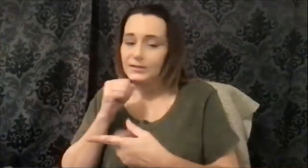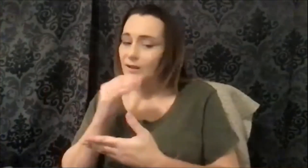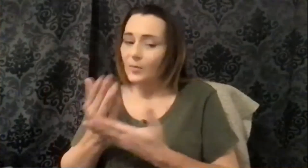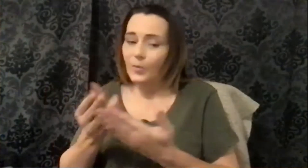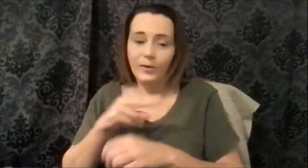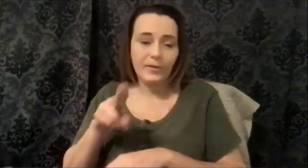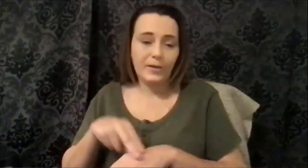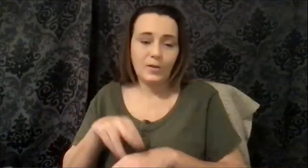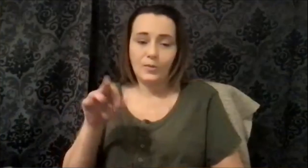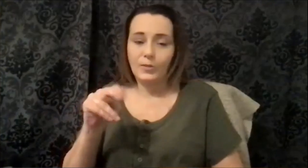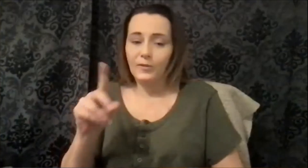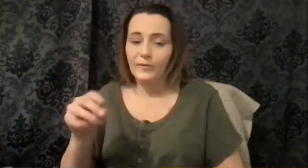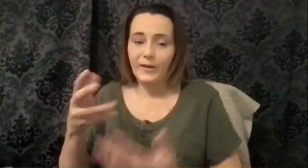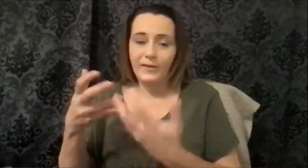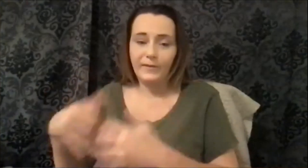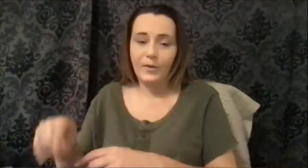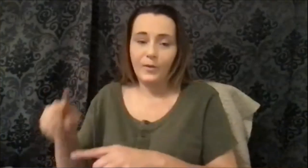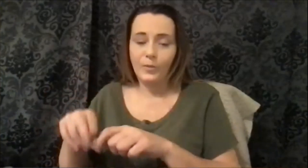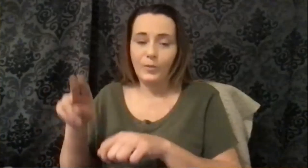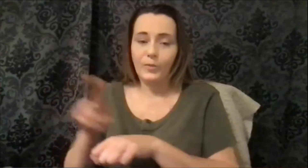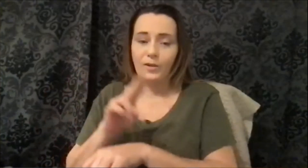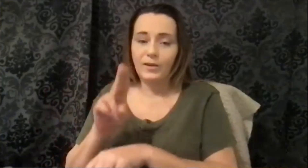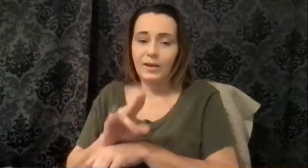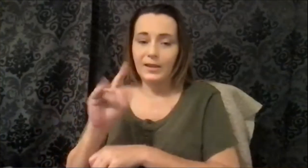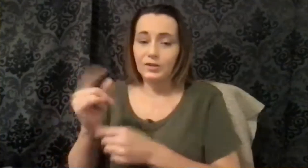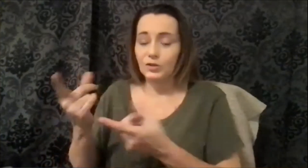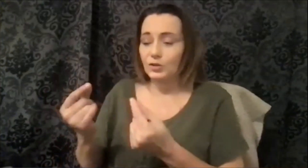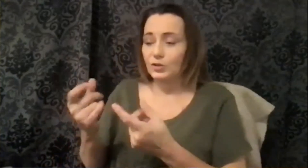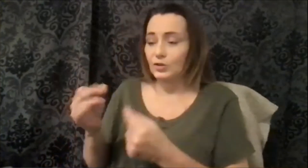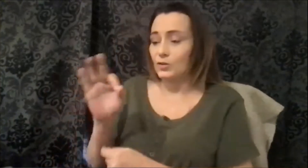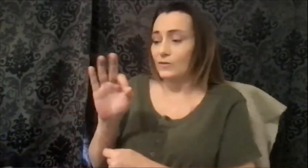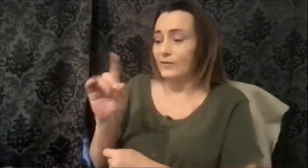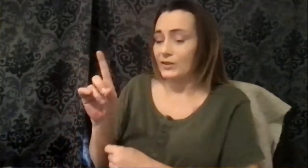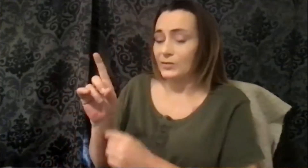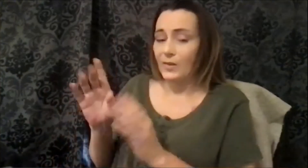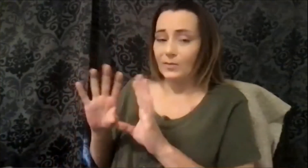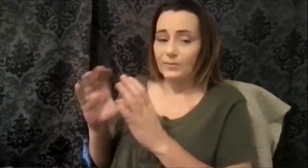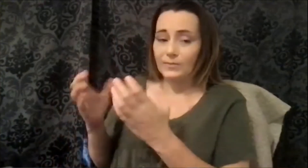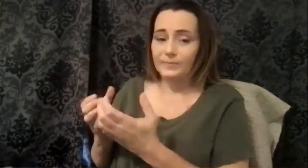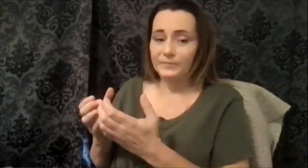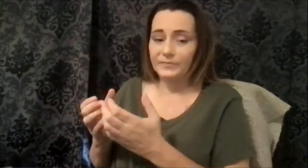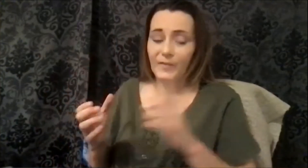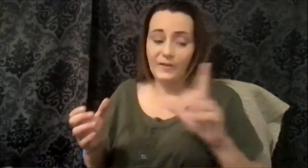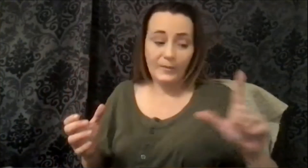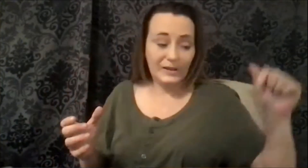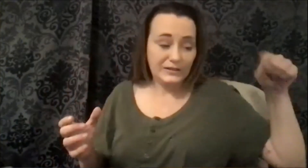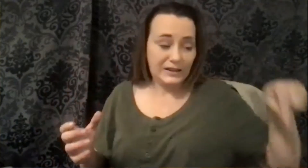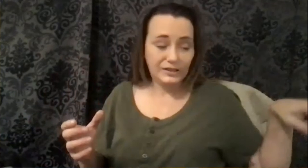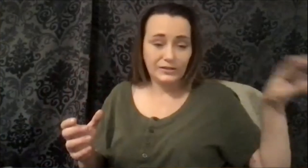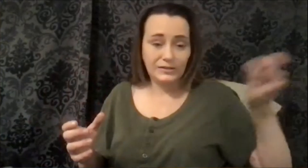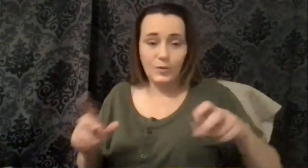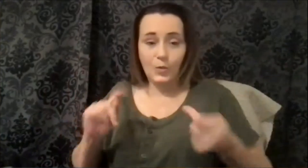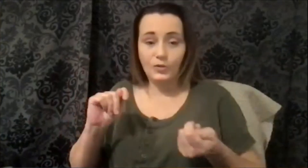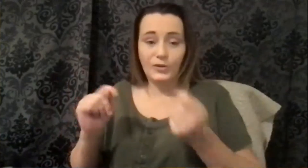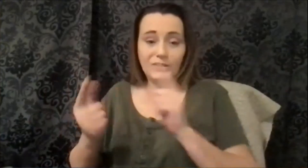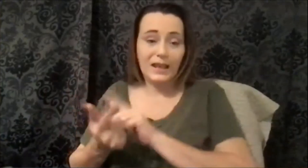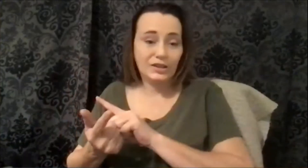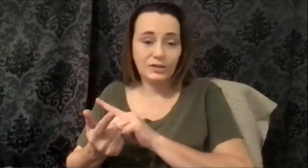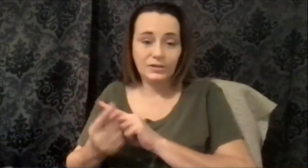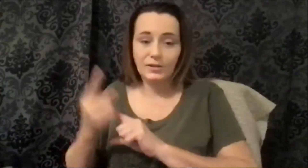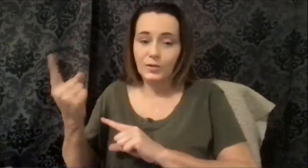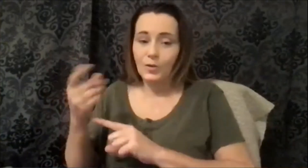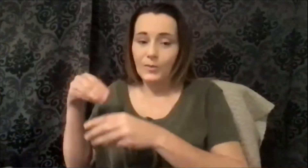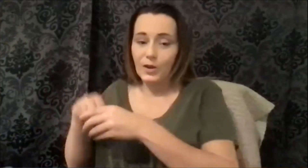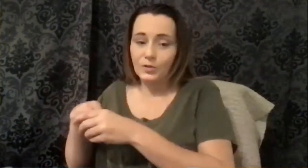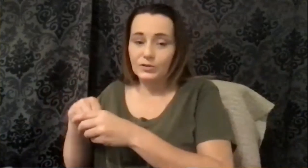fund flow. Like we can't use it to do fellowship development out of Los Angeles or translations. It can only be used within